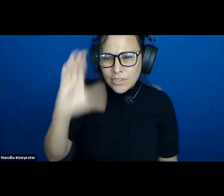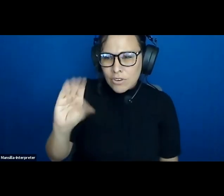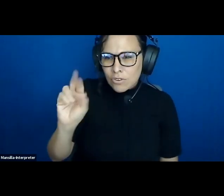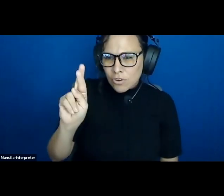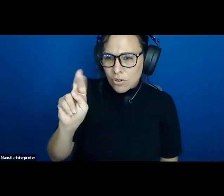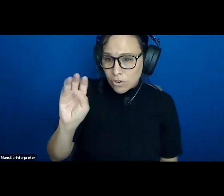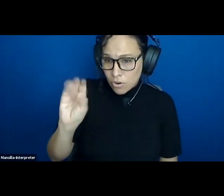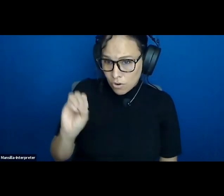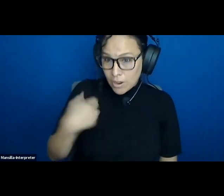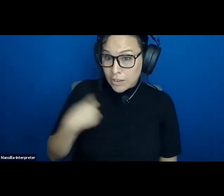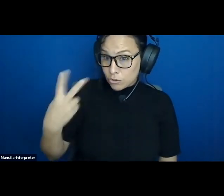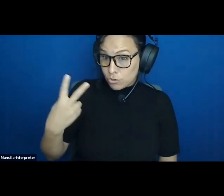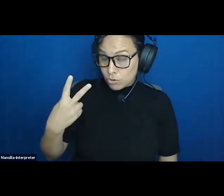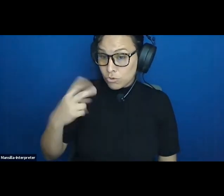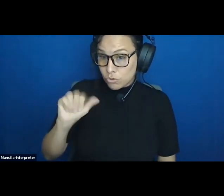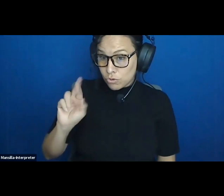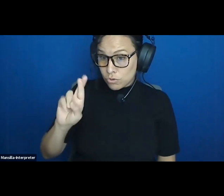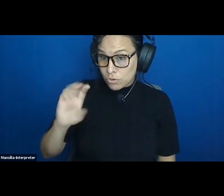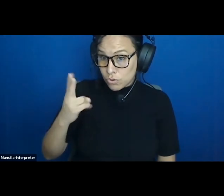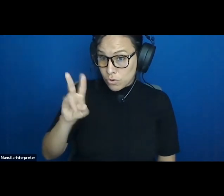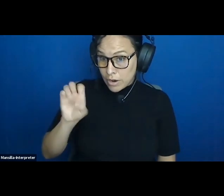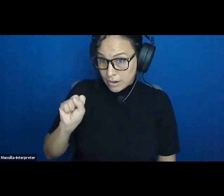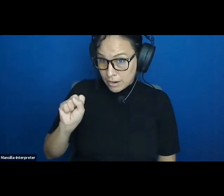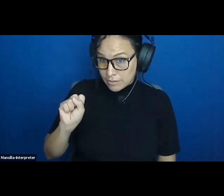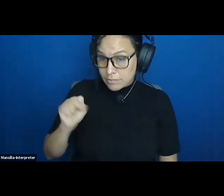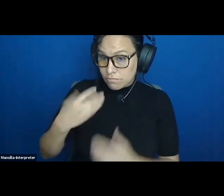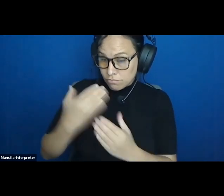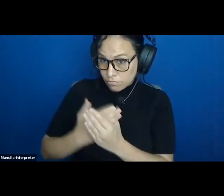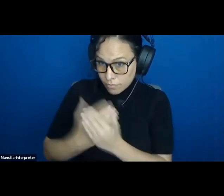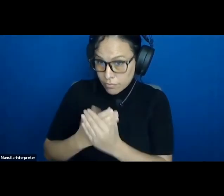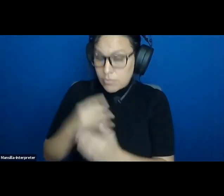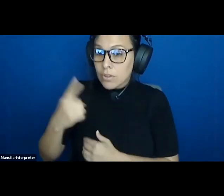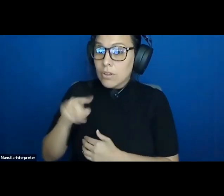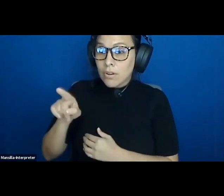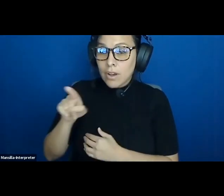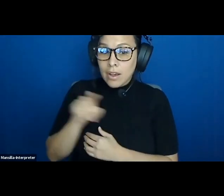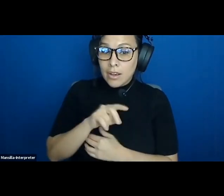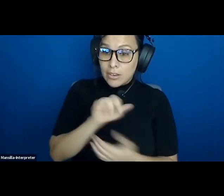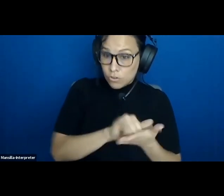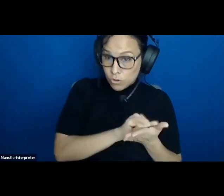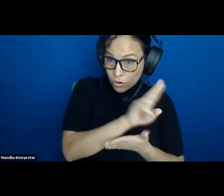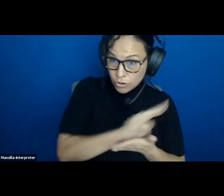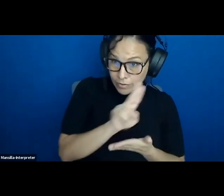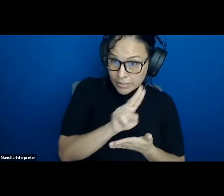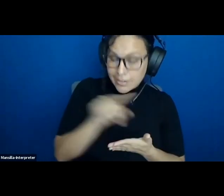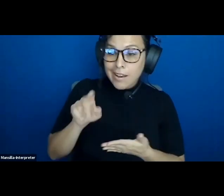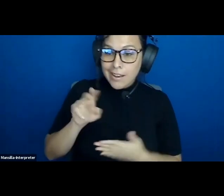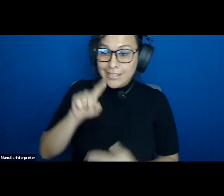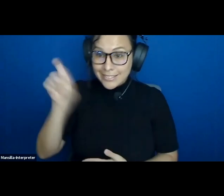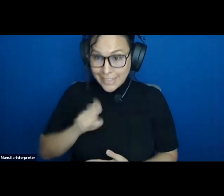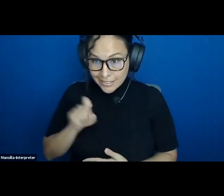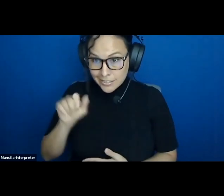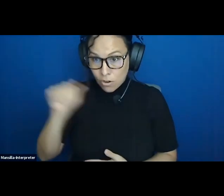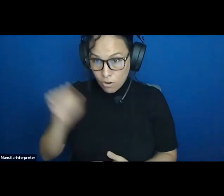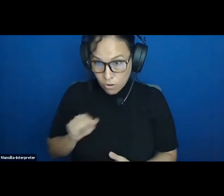archives. One is held at New York University and the other one at the University of Texas at Austin. And both contain